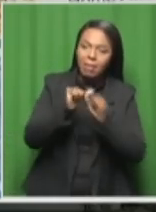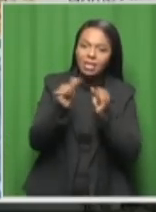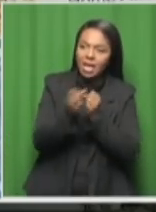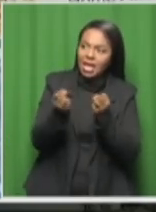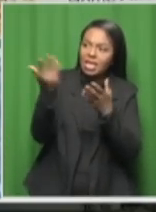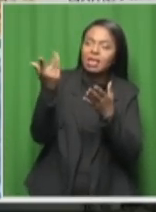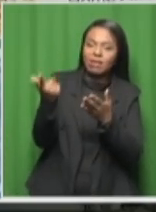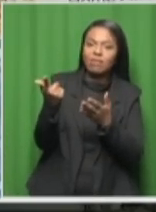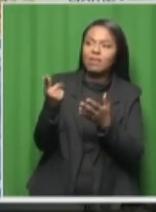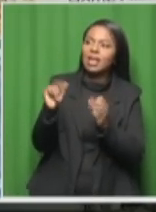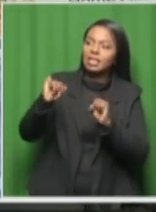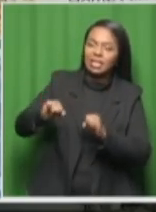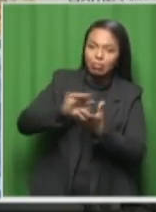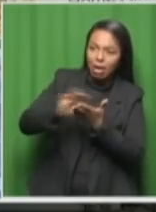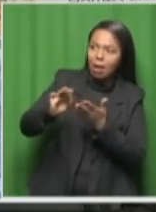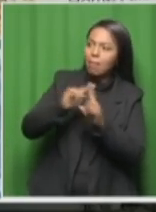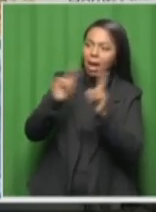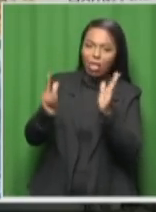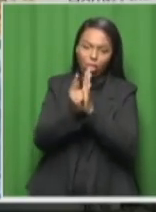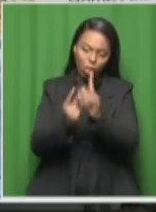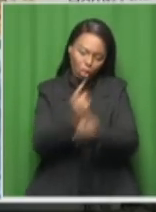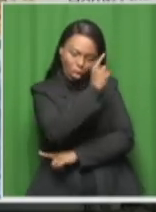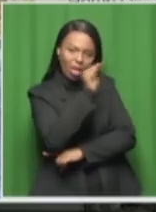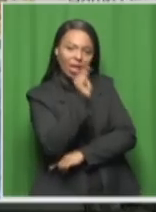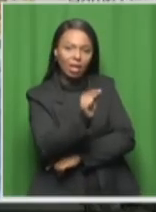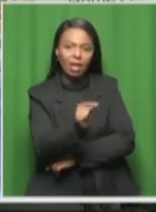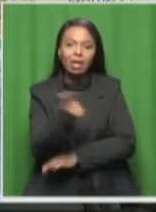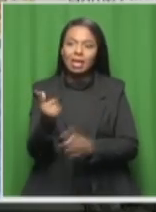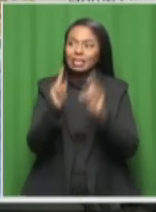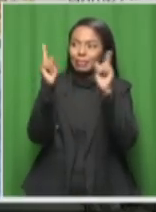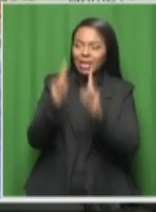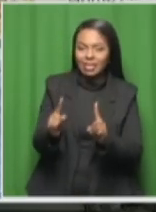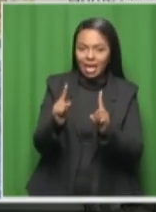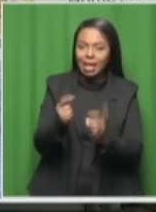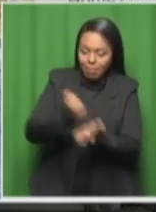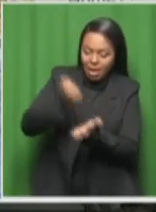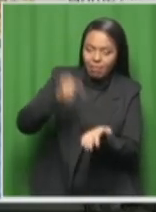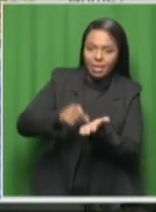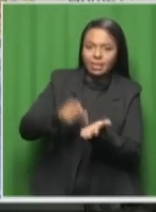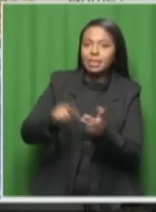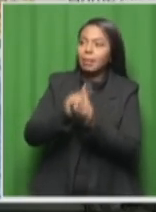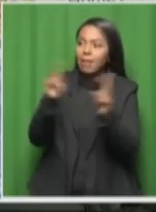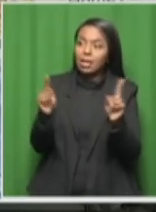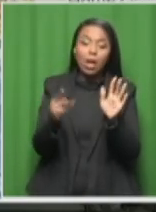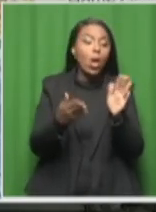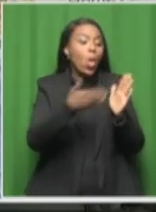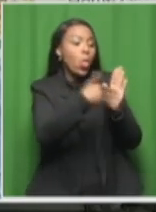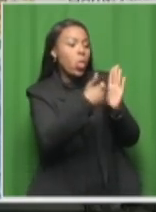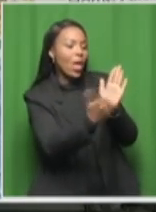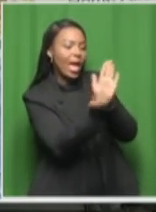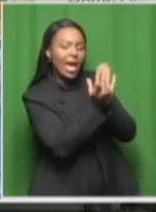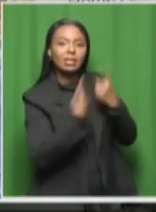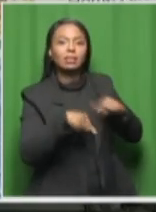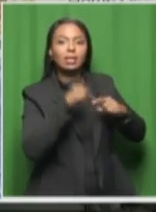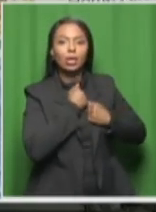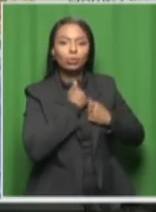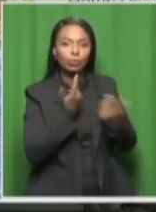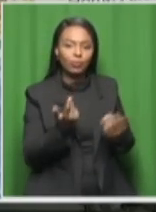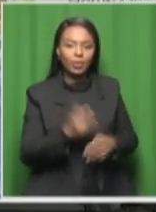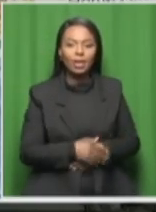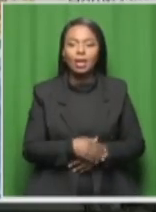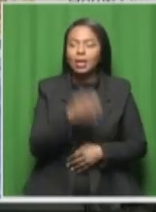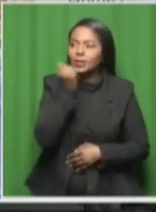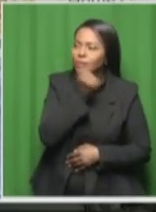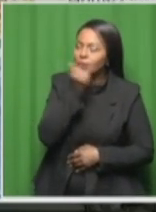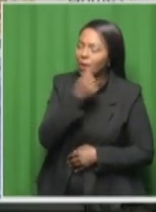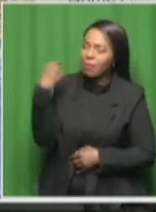is not in the law. Let's give them special permits, which are not necessarily in our acts. Minister? I apologize. Yes. We